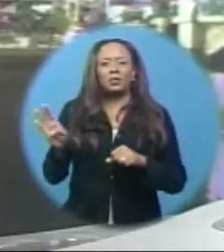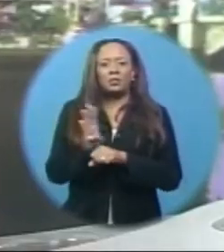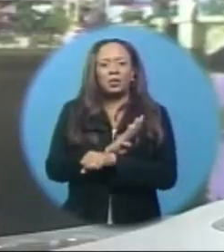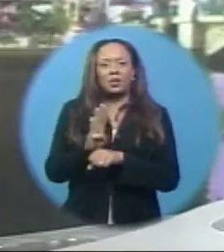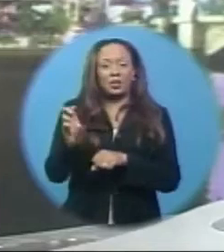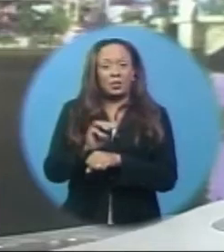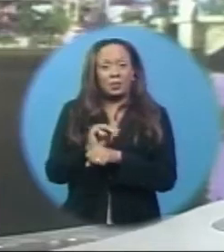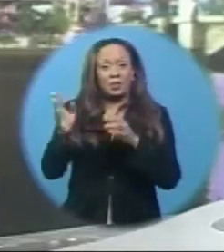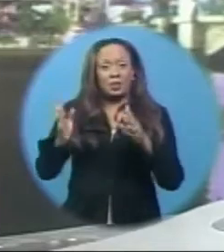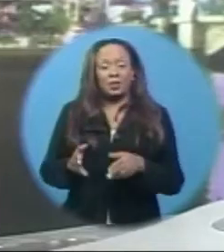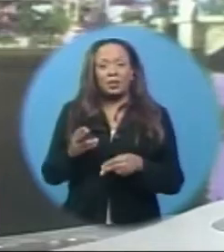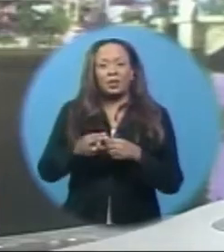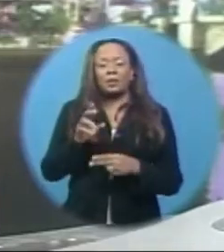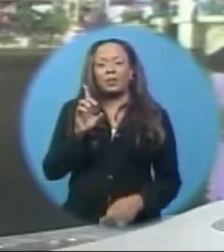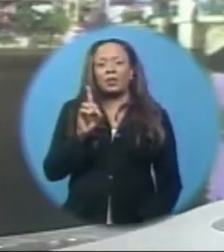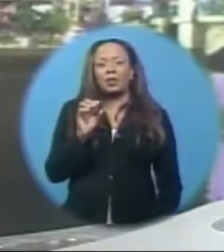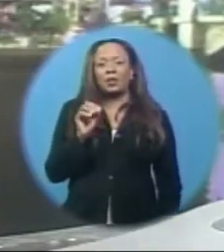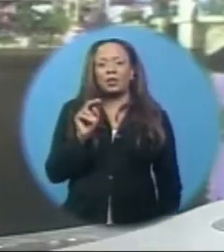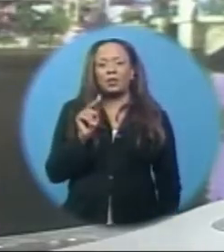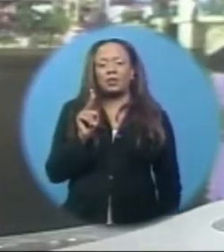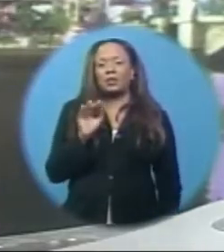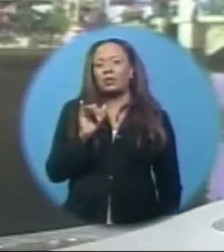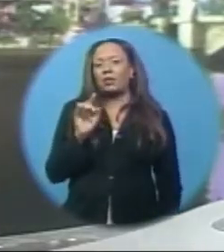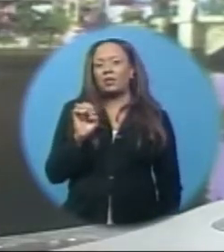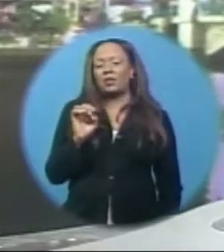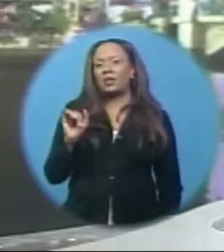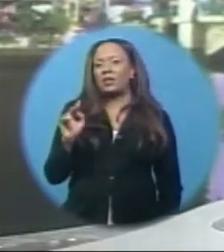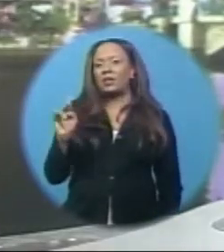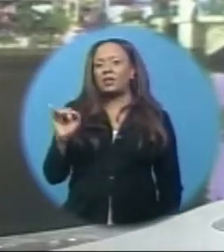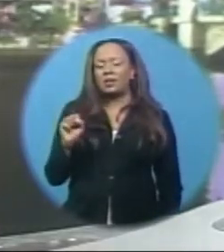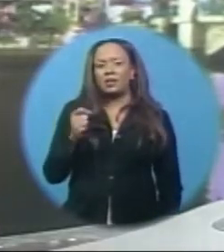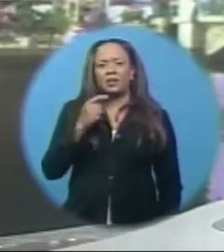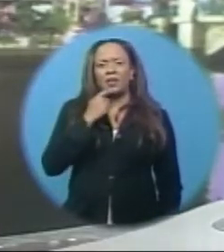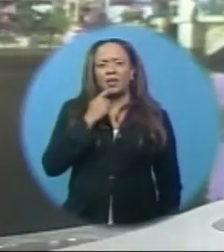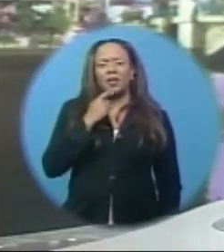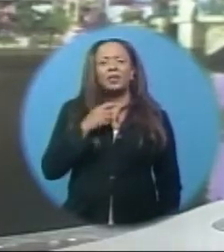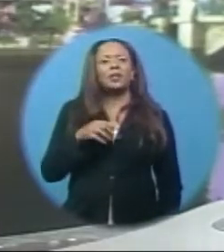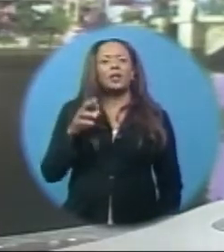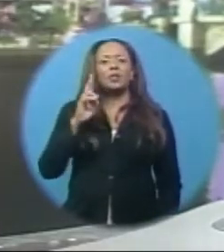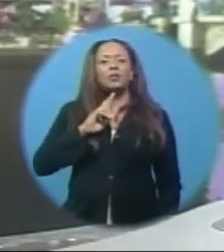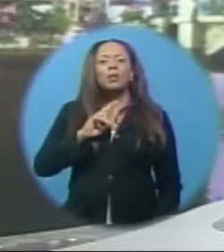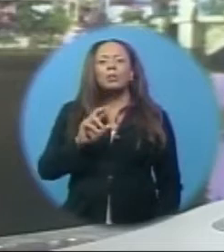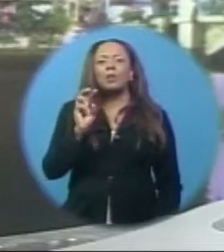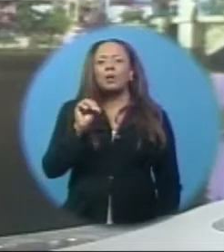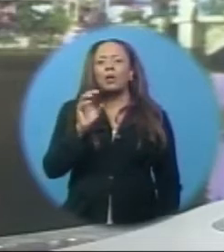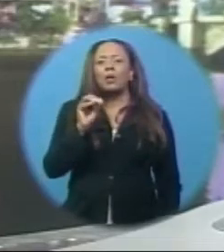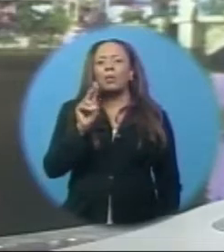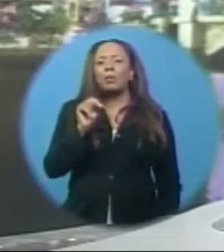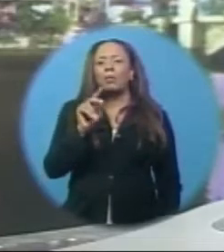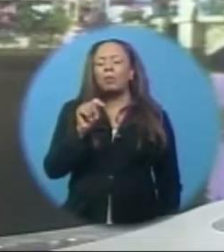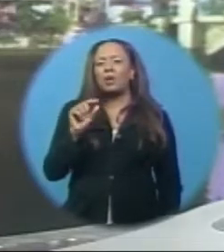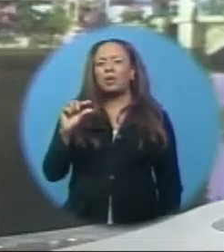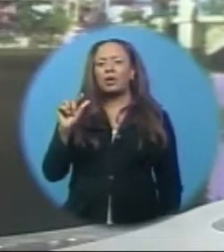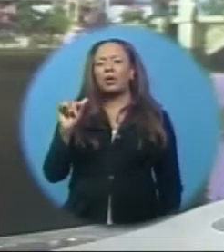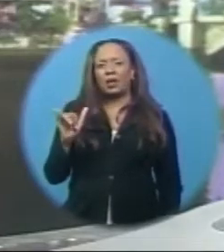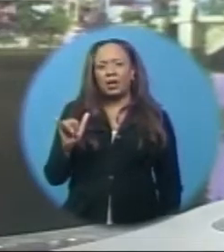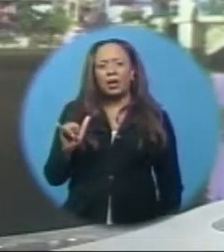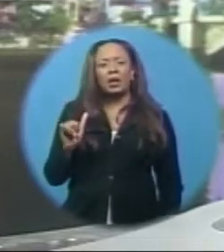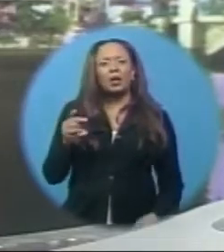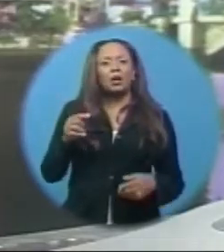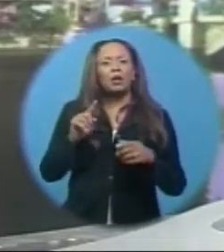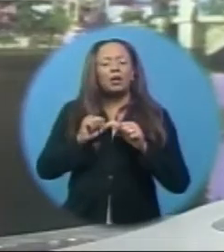Commerce Minister Donville Innes says Mount Gay continues to prove there is demand for the island's products. He says Barbados exported